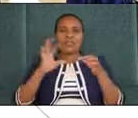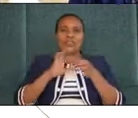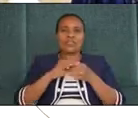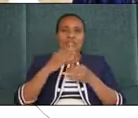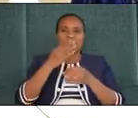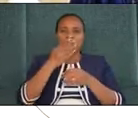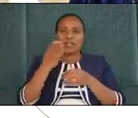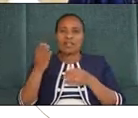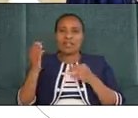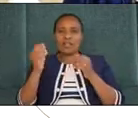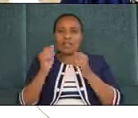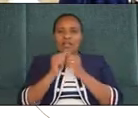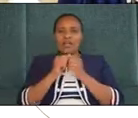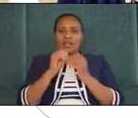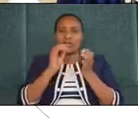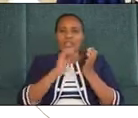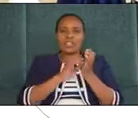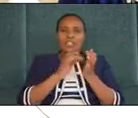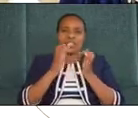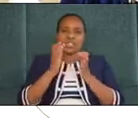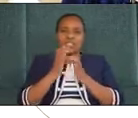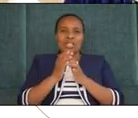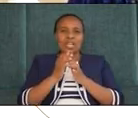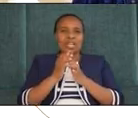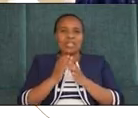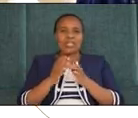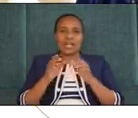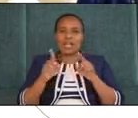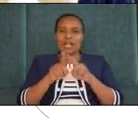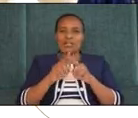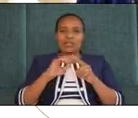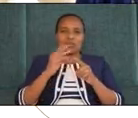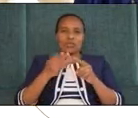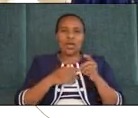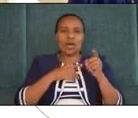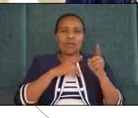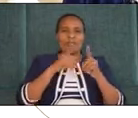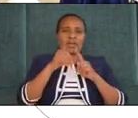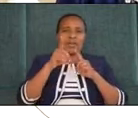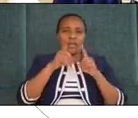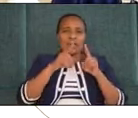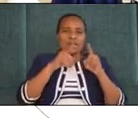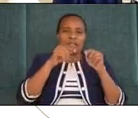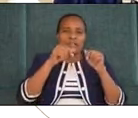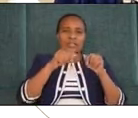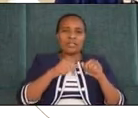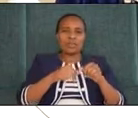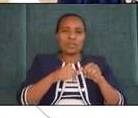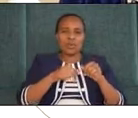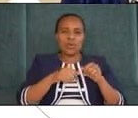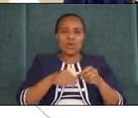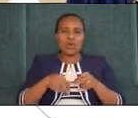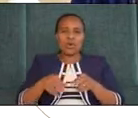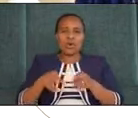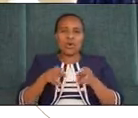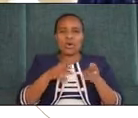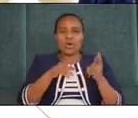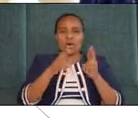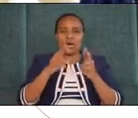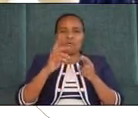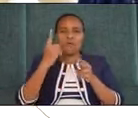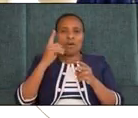blood, joined hands with Jesus as we travel this